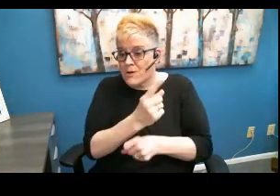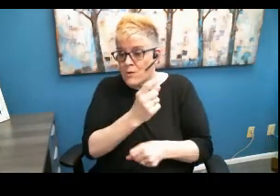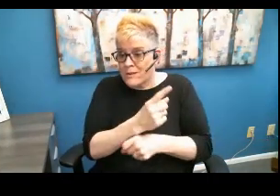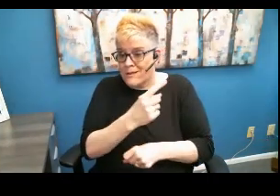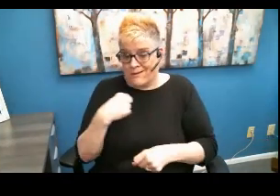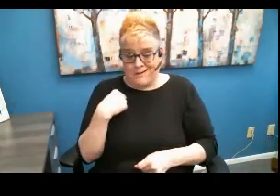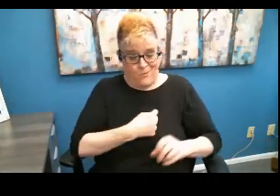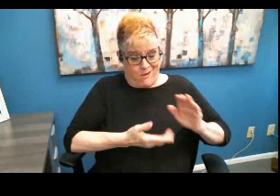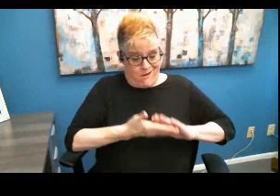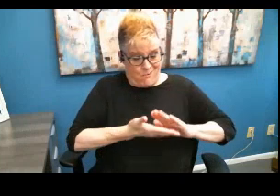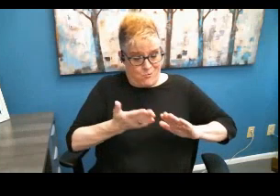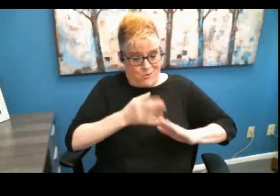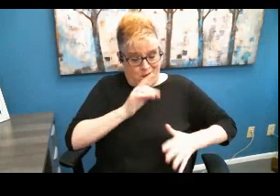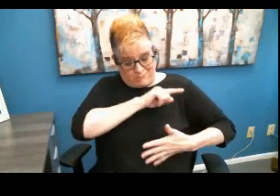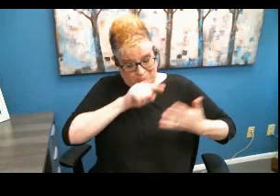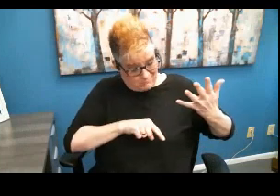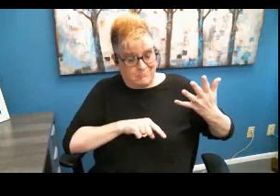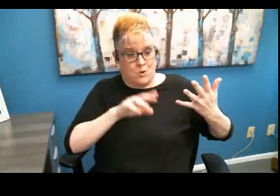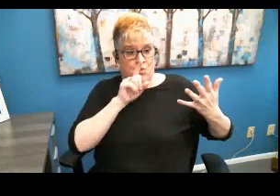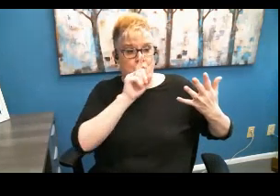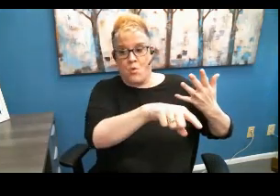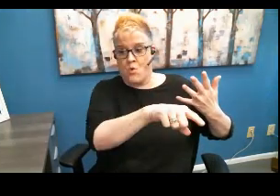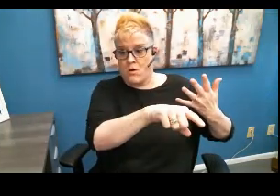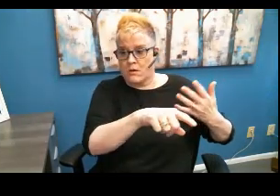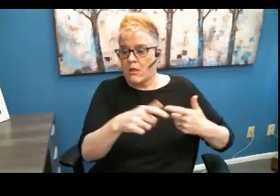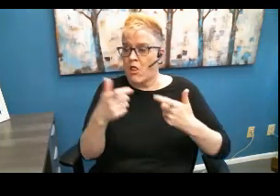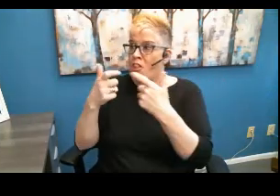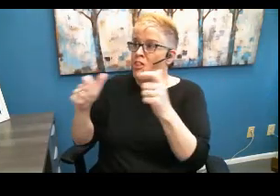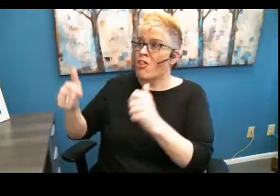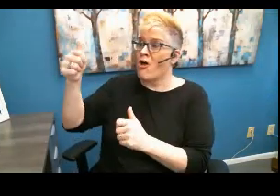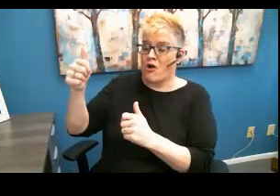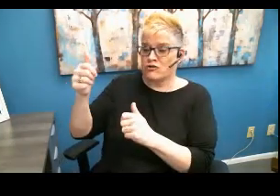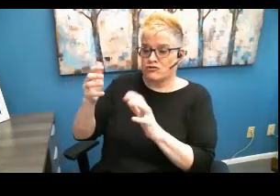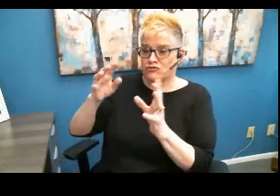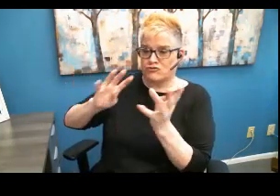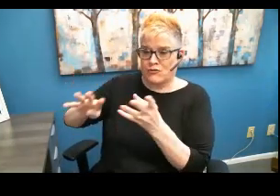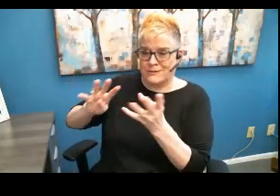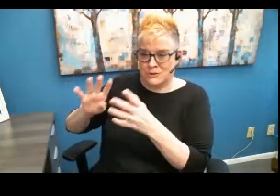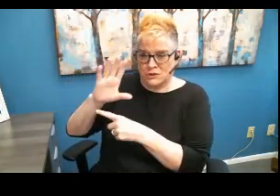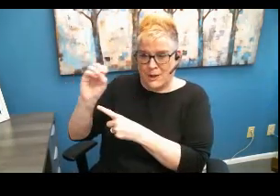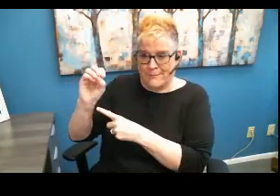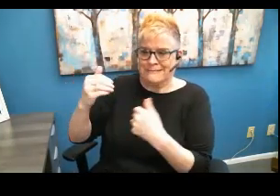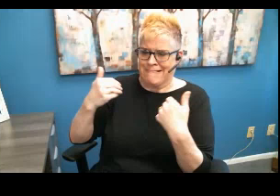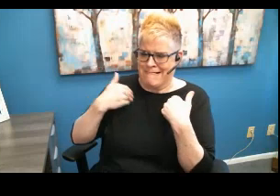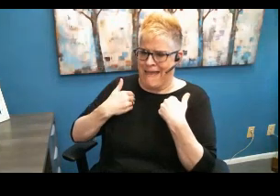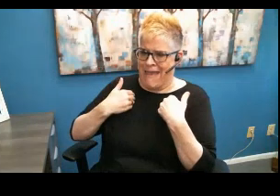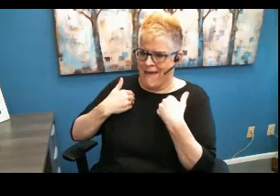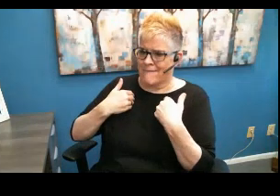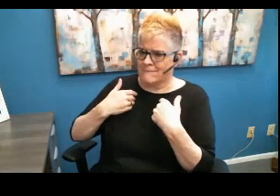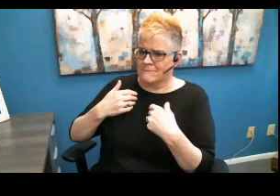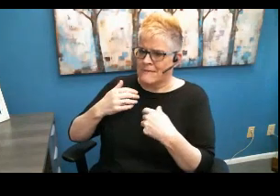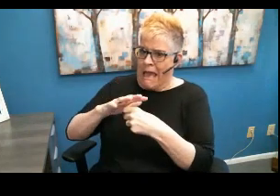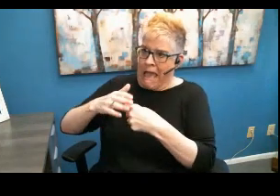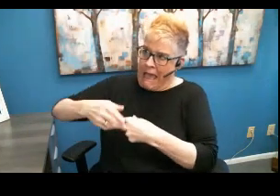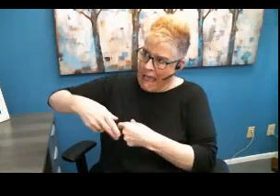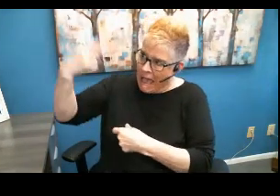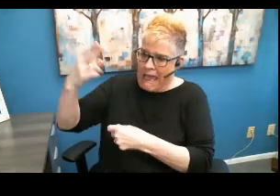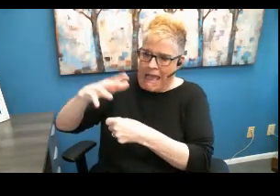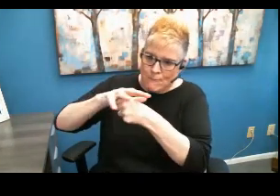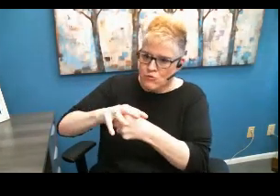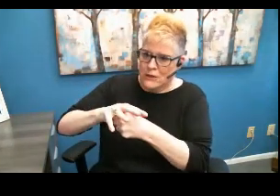operate. But largely, it's the larger transmission companies that have the bulk of the high pressure transmission lines that go across the